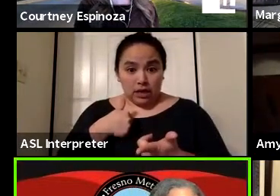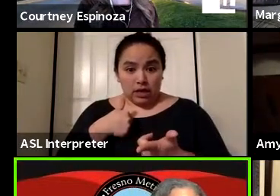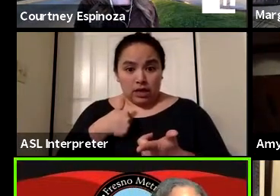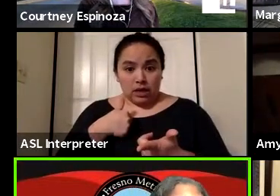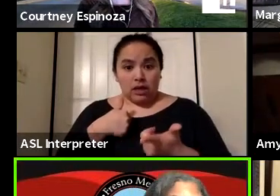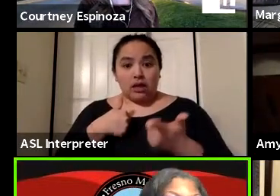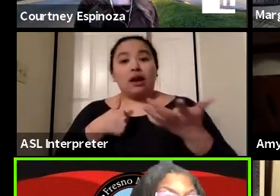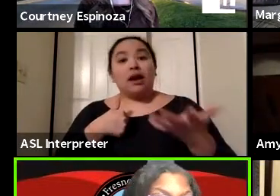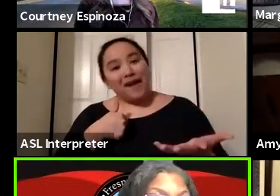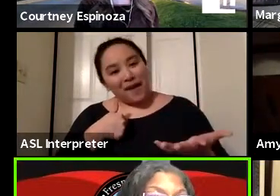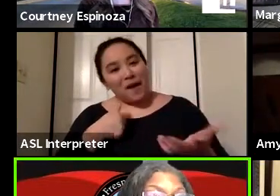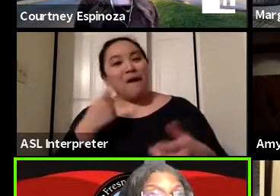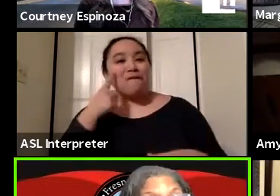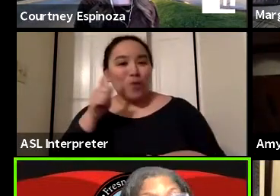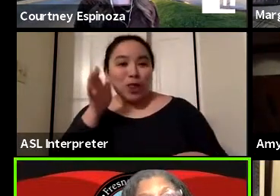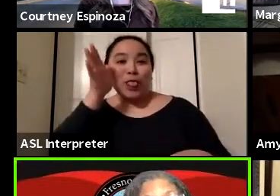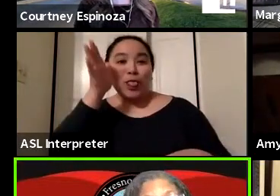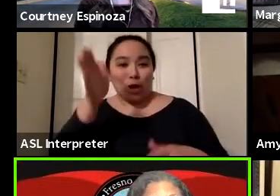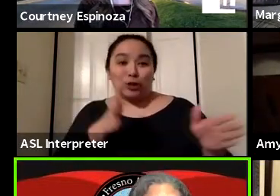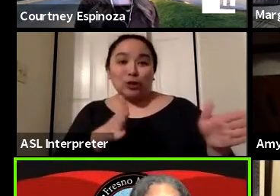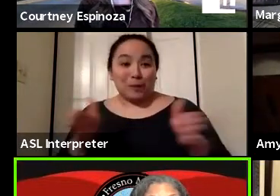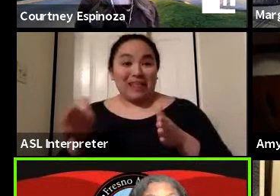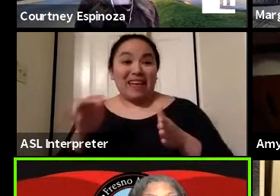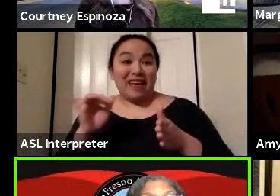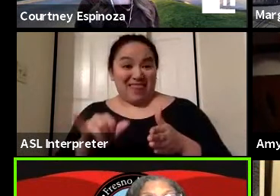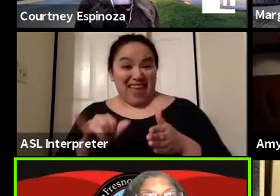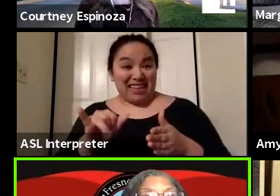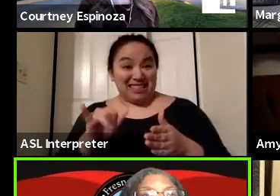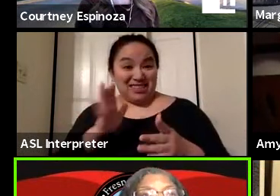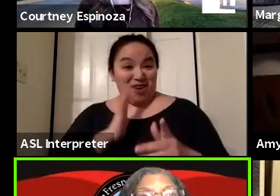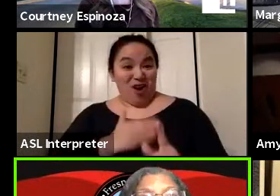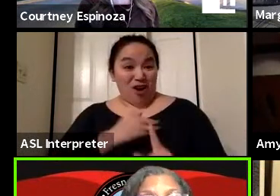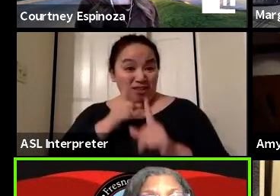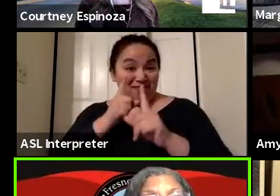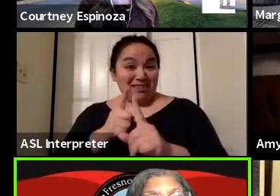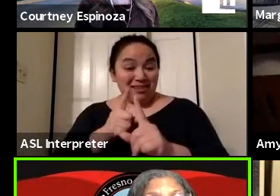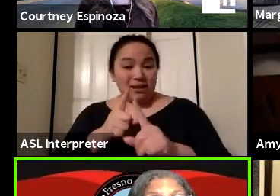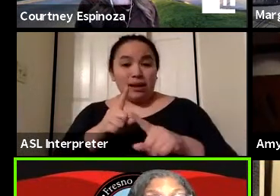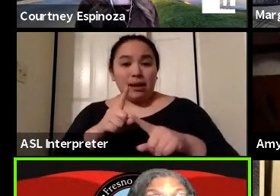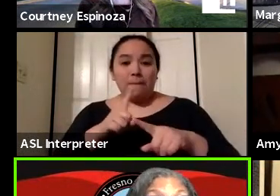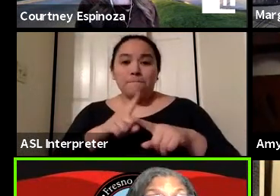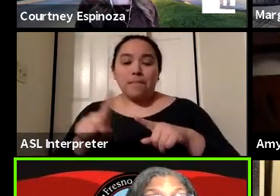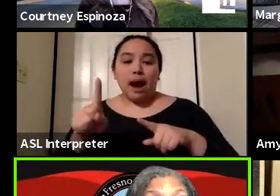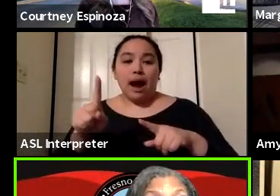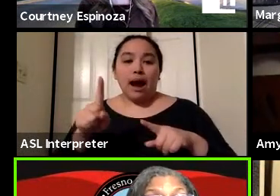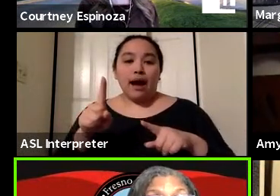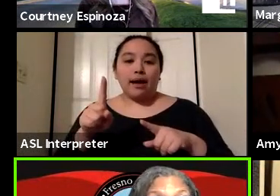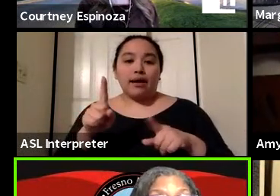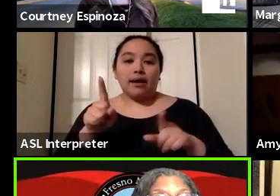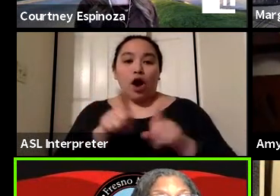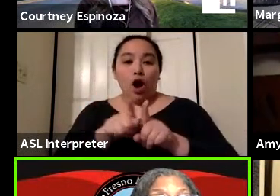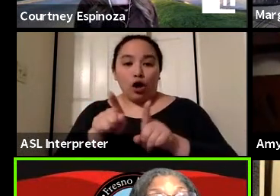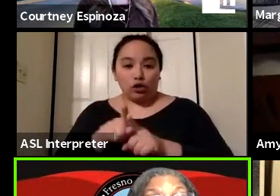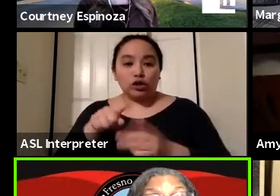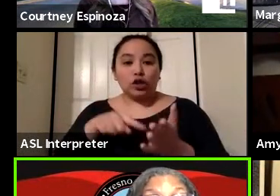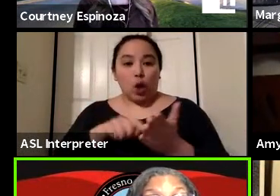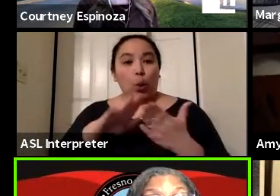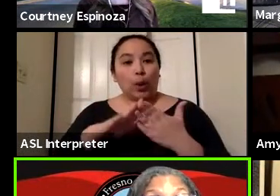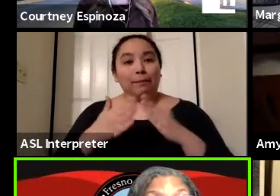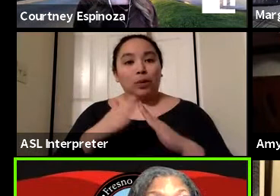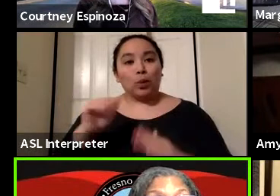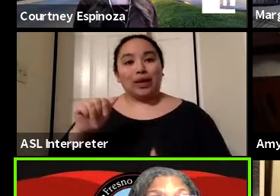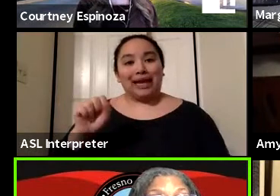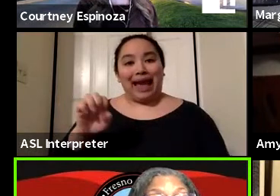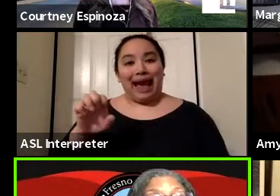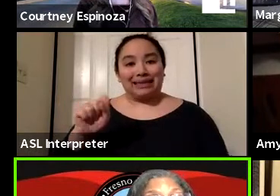So for the long-term plan, that is the idea, but let us not lose sight of the fact that this is a community asset built for